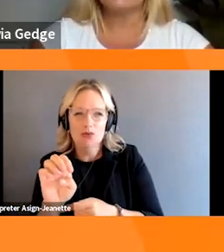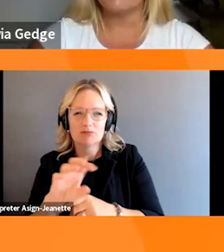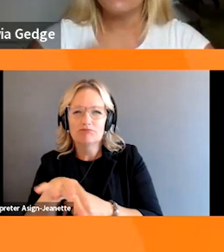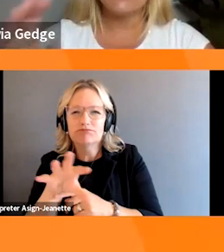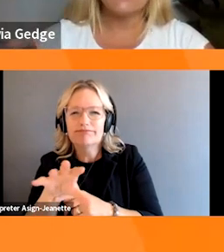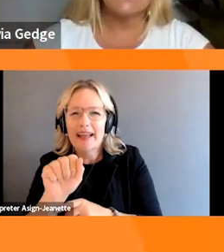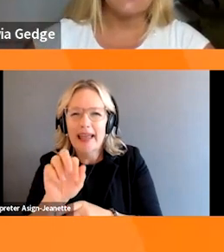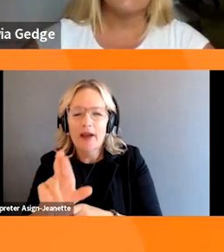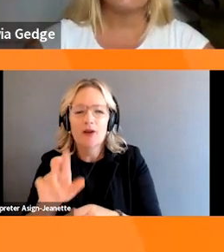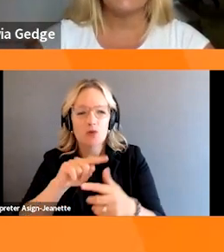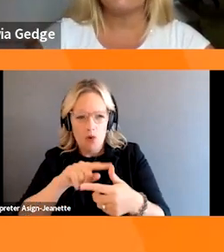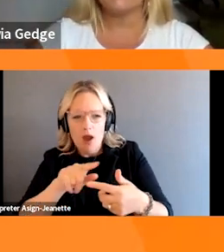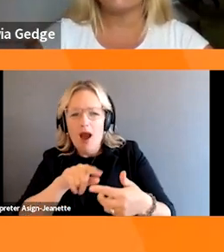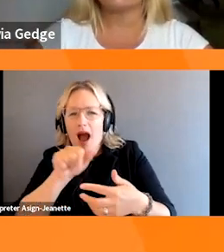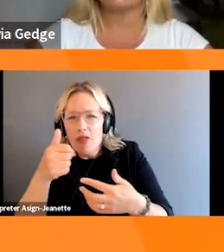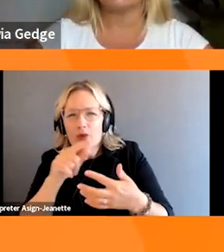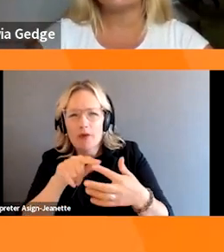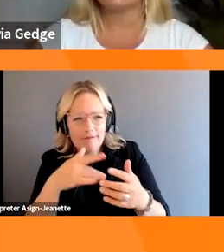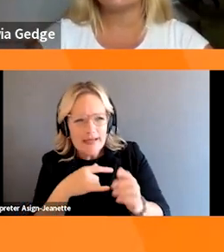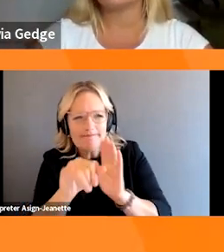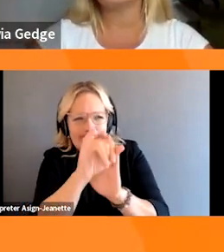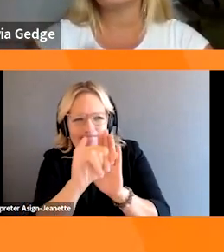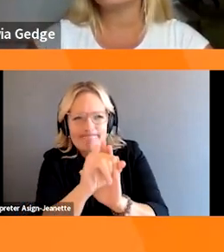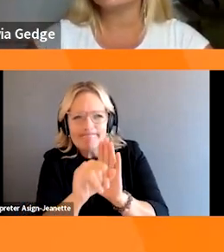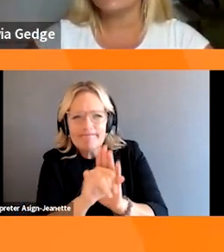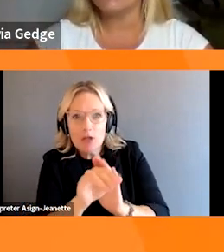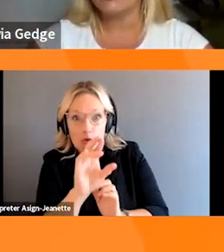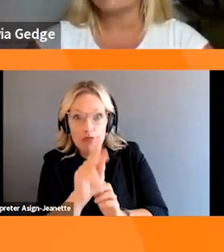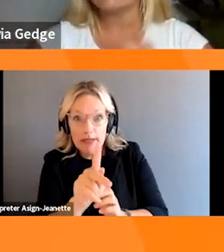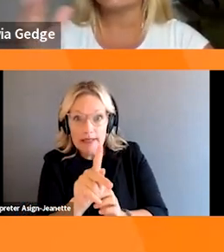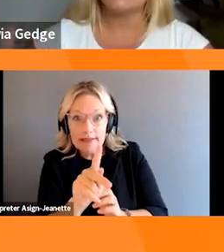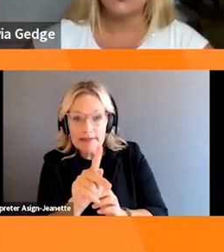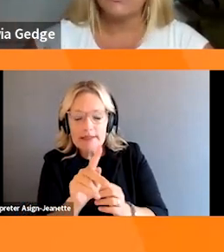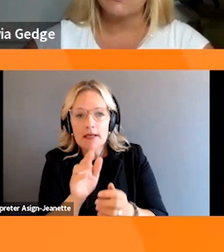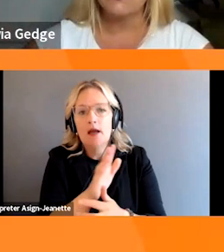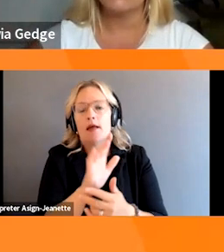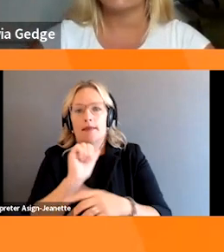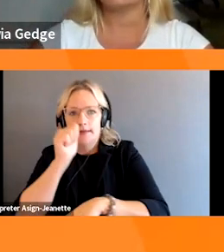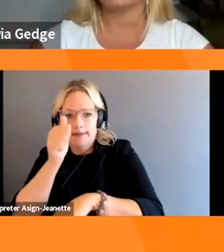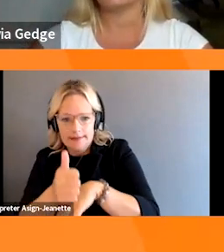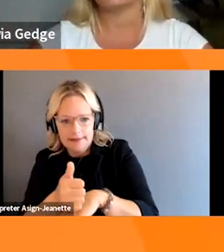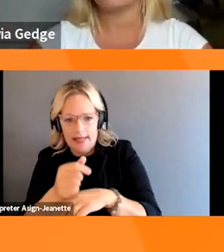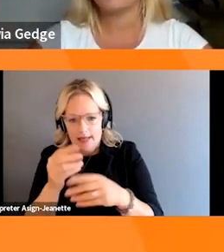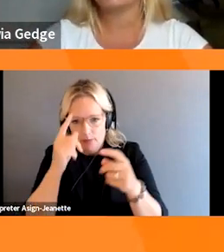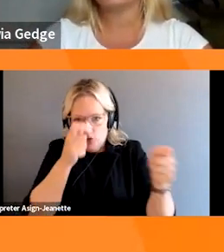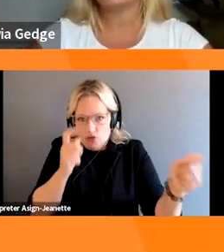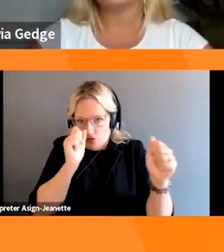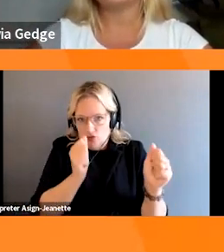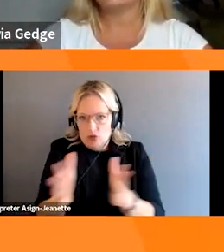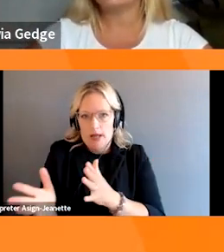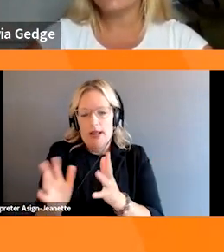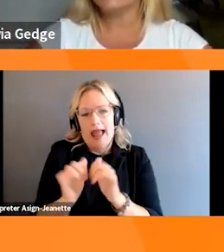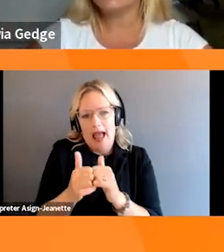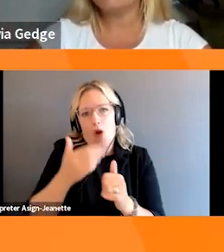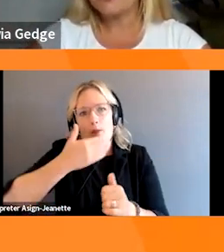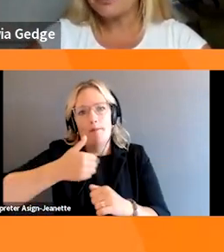of those efficiencies and throughout the areas of your business, and then promote sustainable practices within the organization.